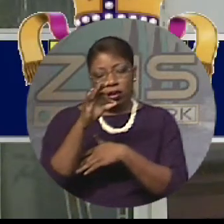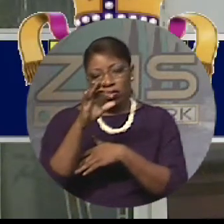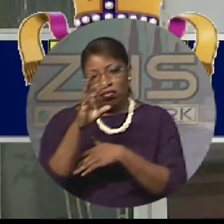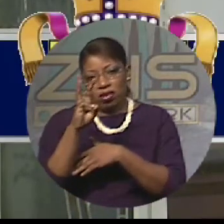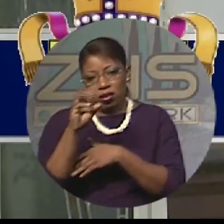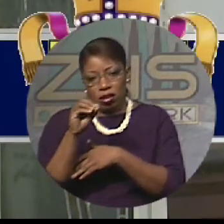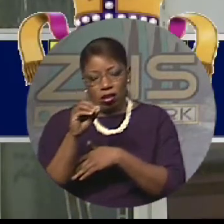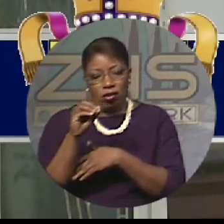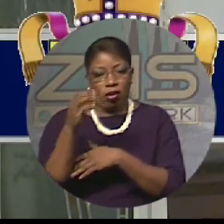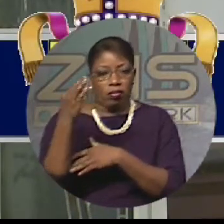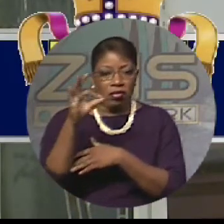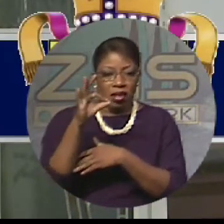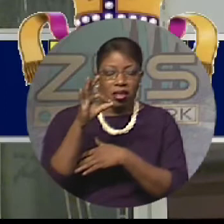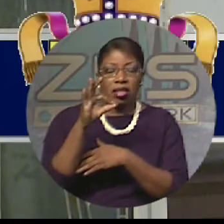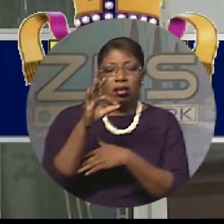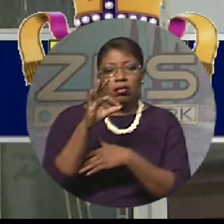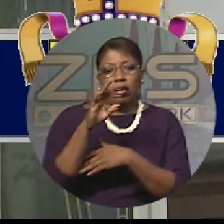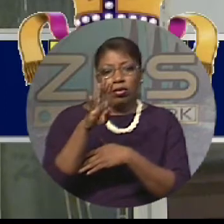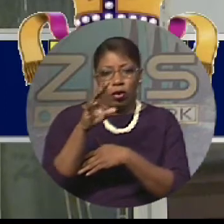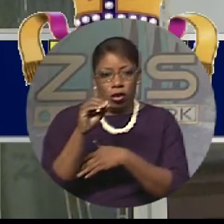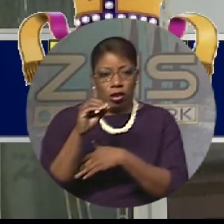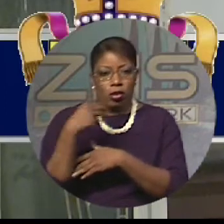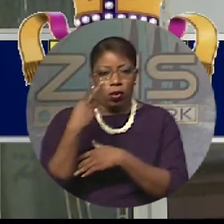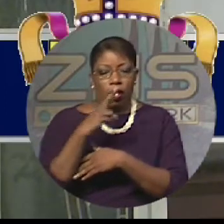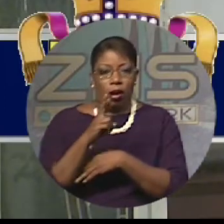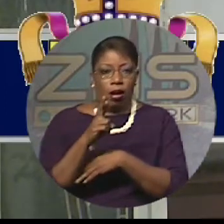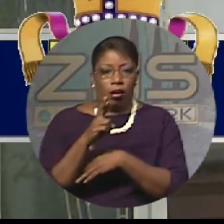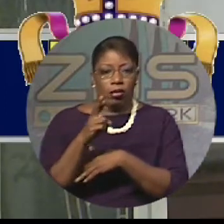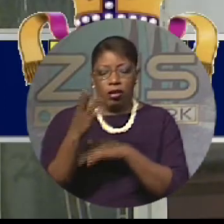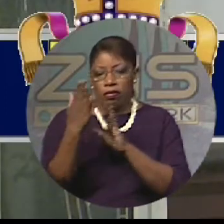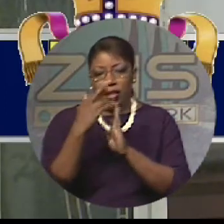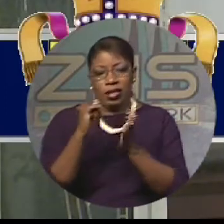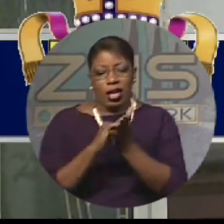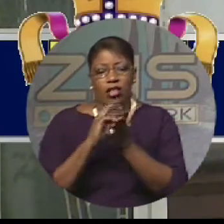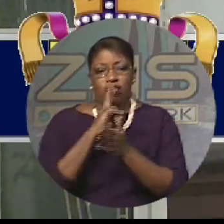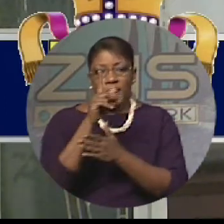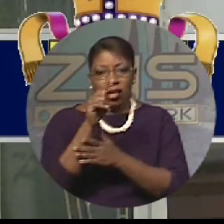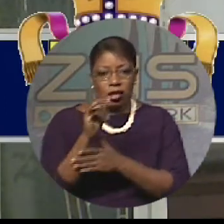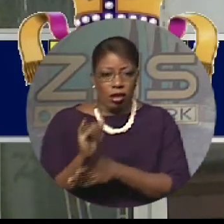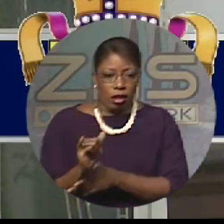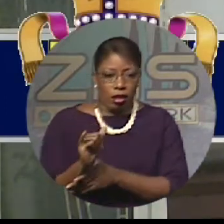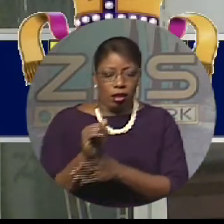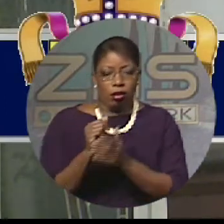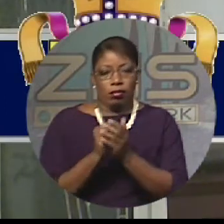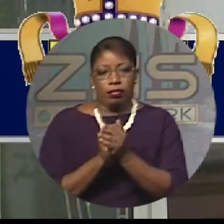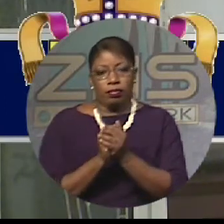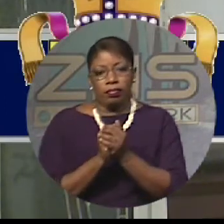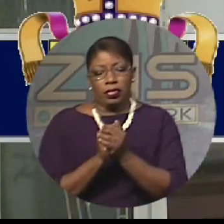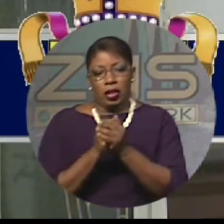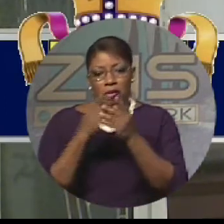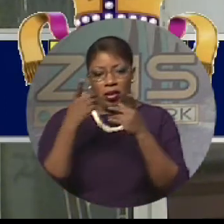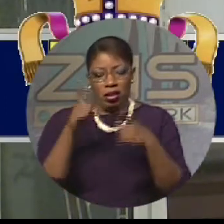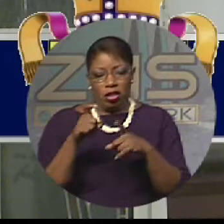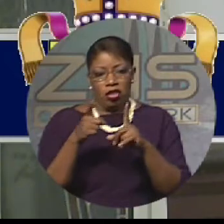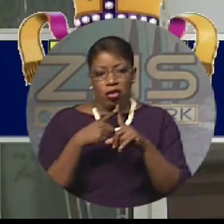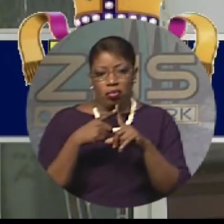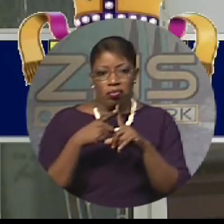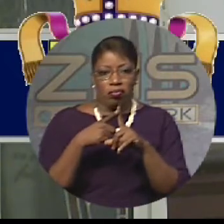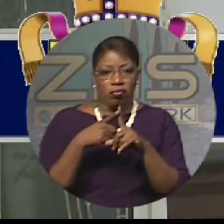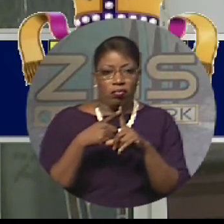We are where we are. We must face that reality, catalog and analyze the